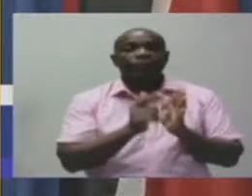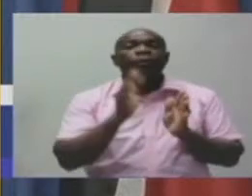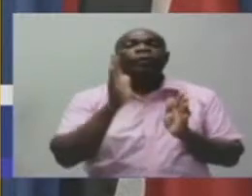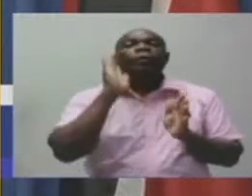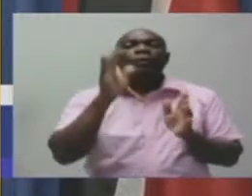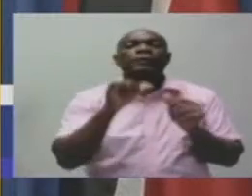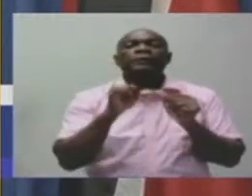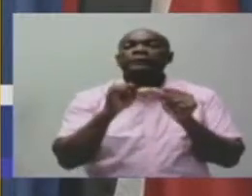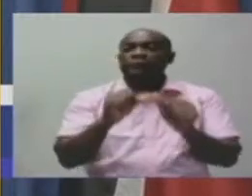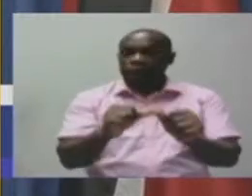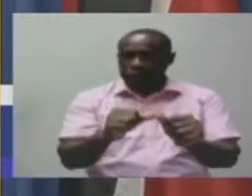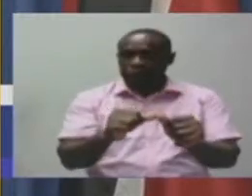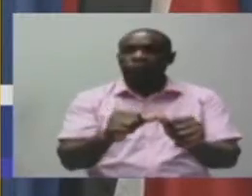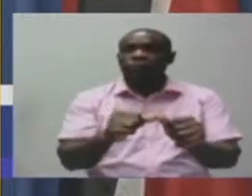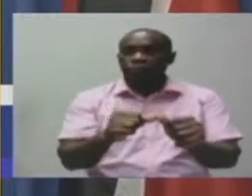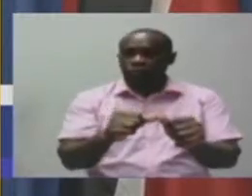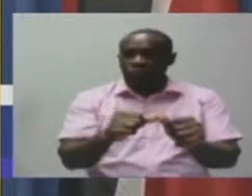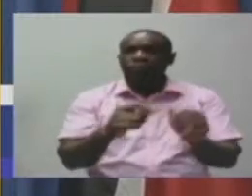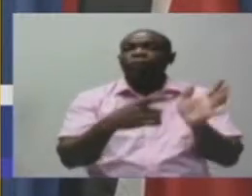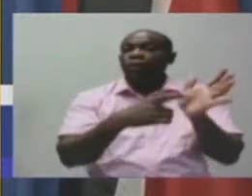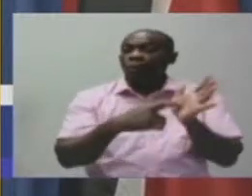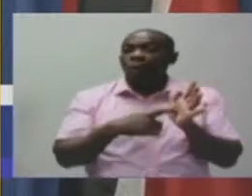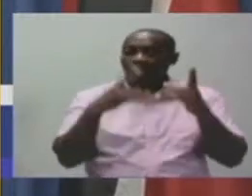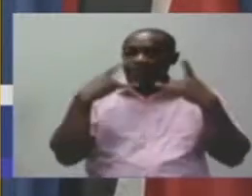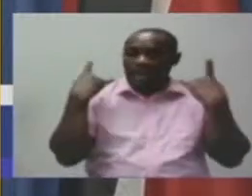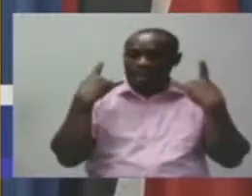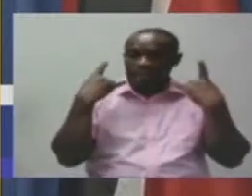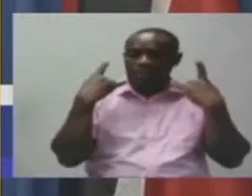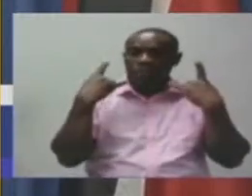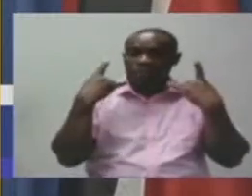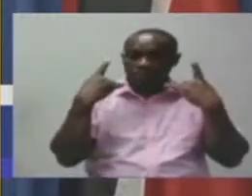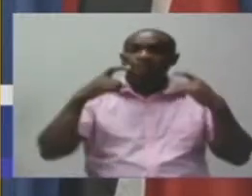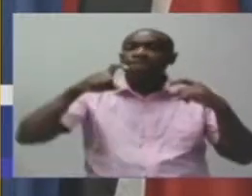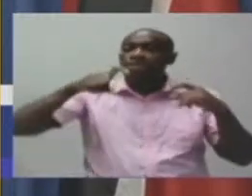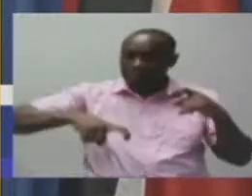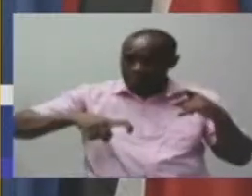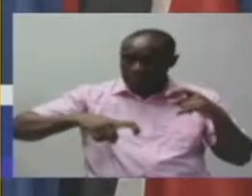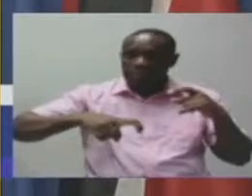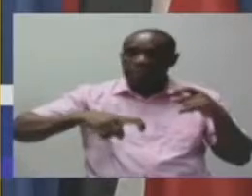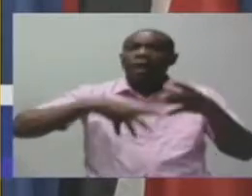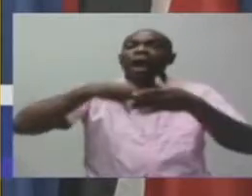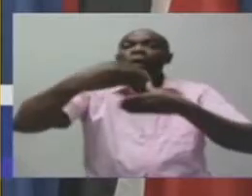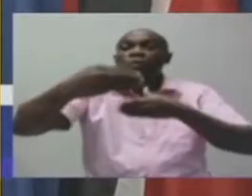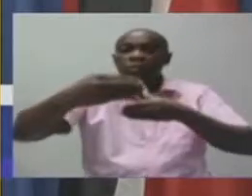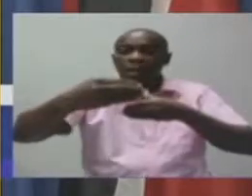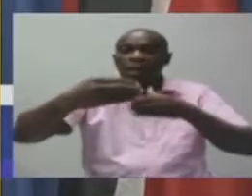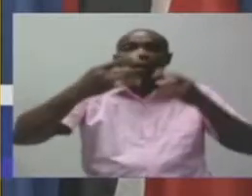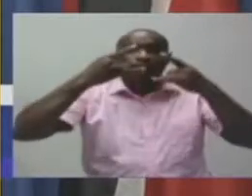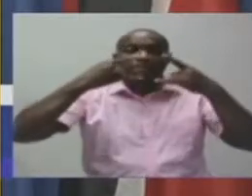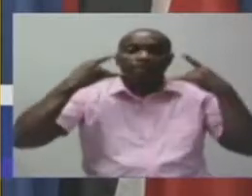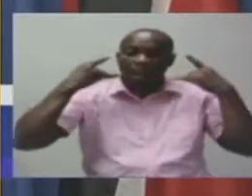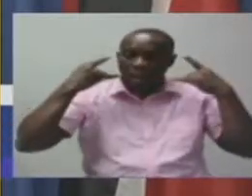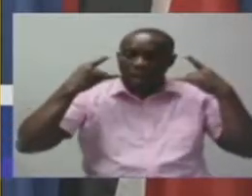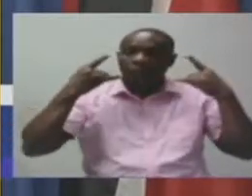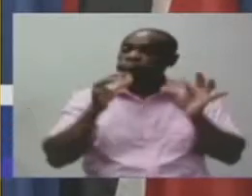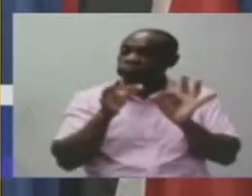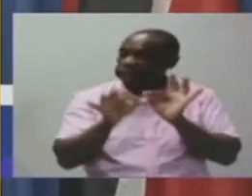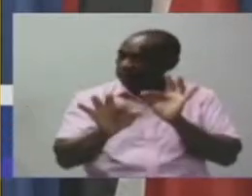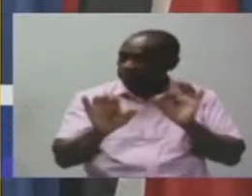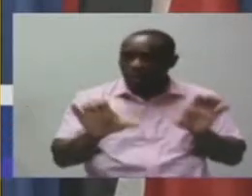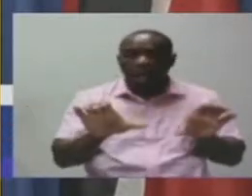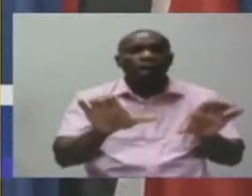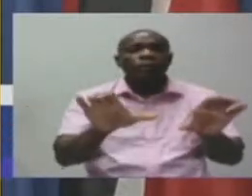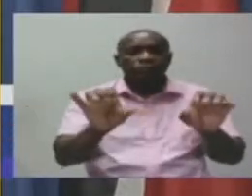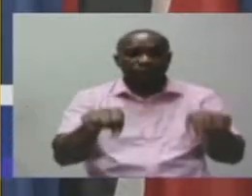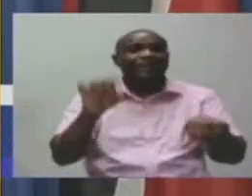where you would still require to be masked, because that is one of the simple action, but is